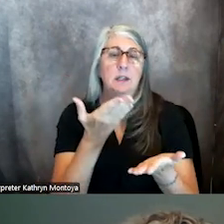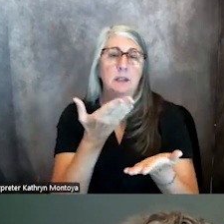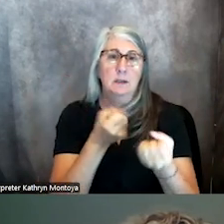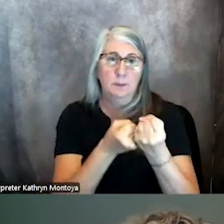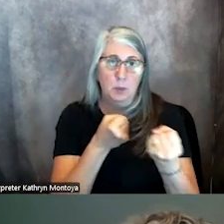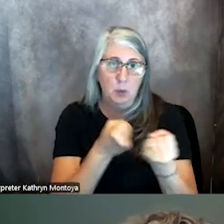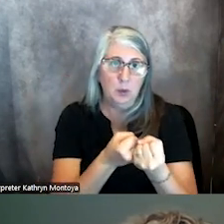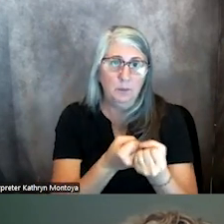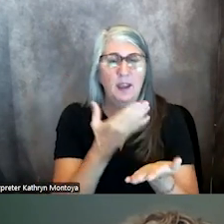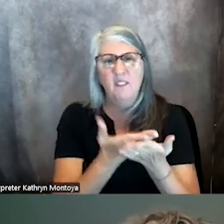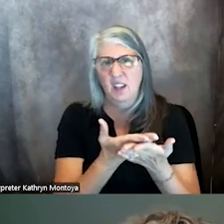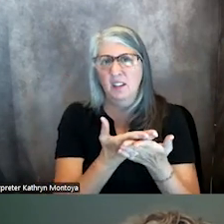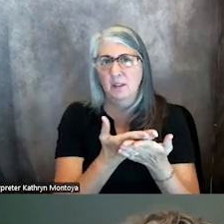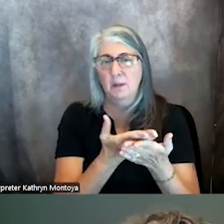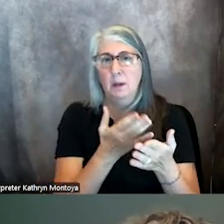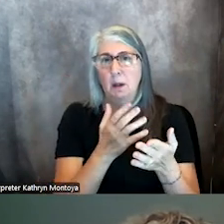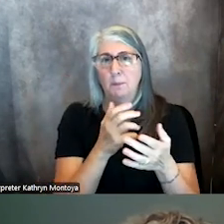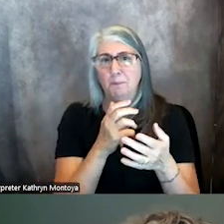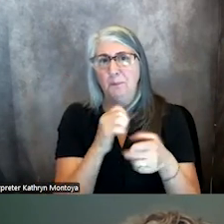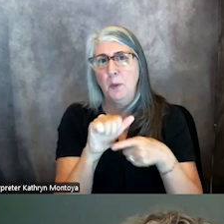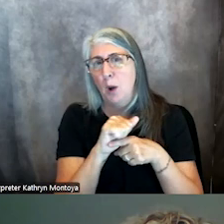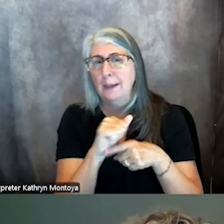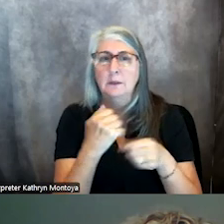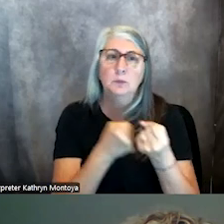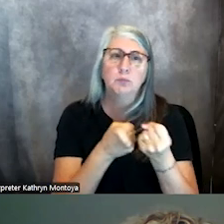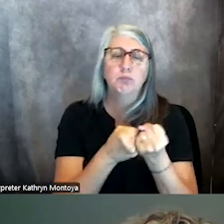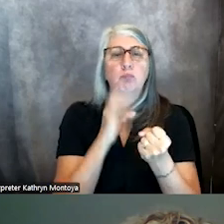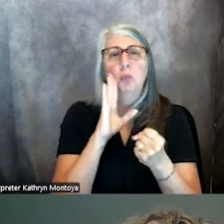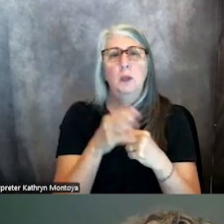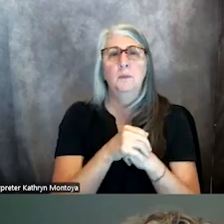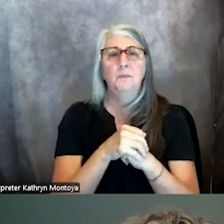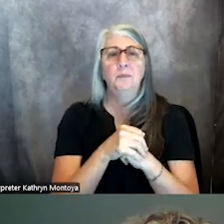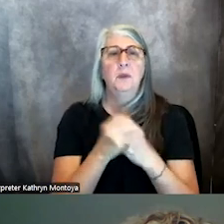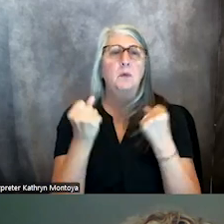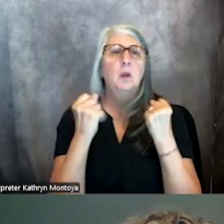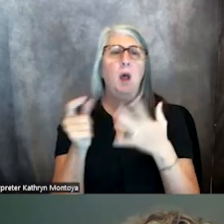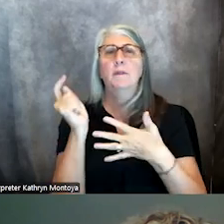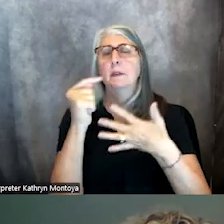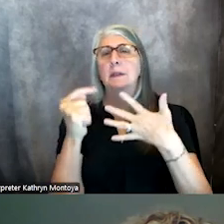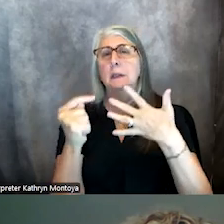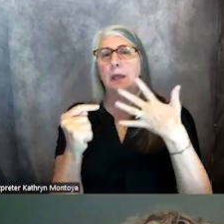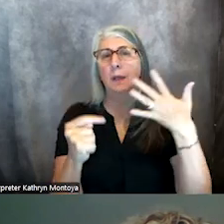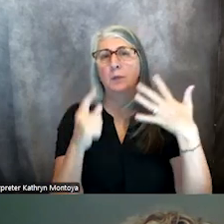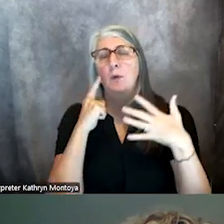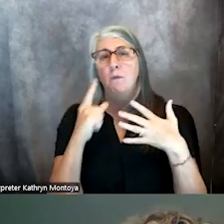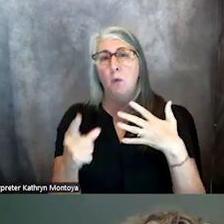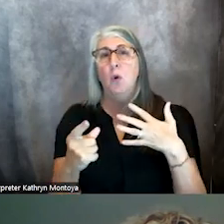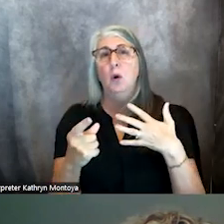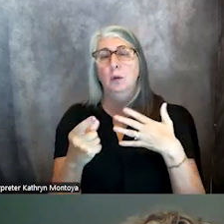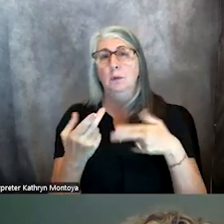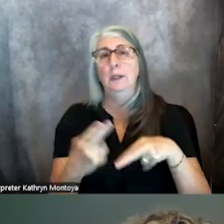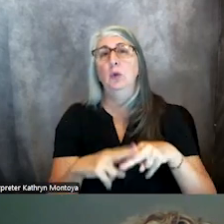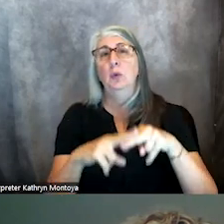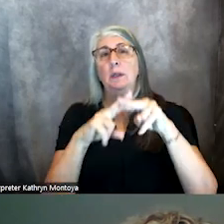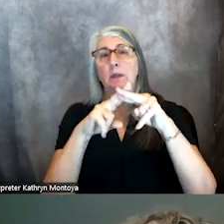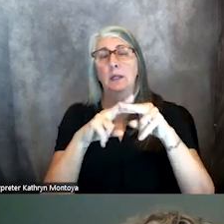life to years. So a lot of steps involved in that, scaling up workforce, et cetera.